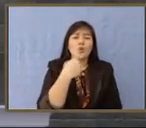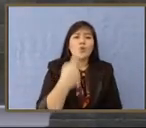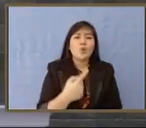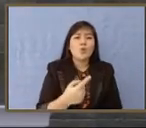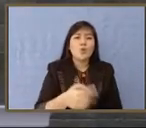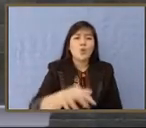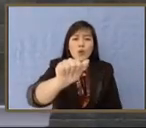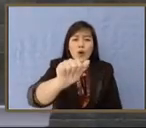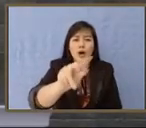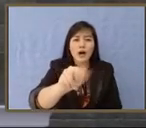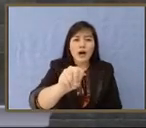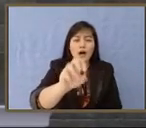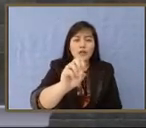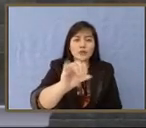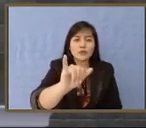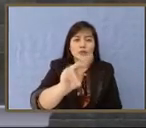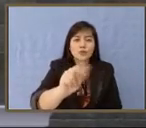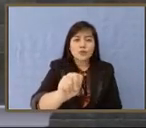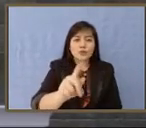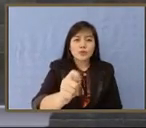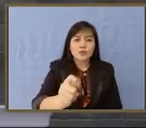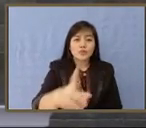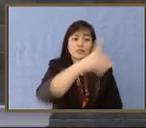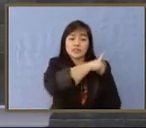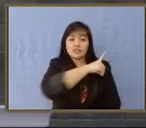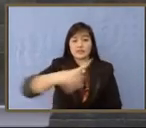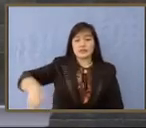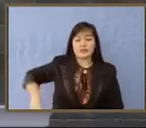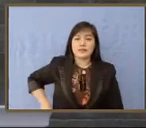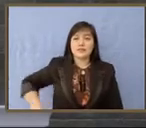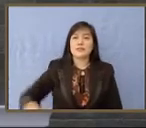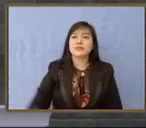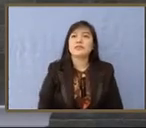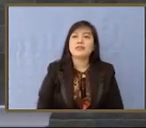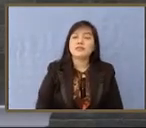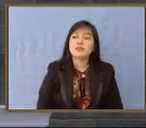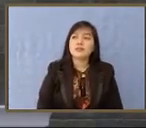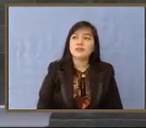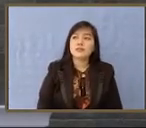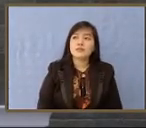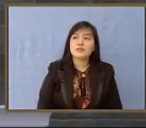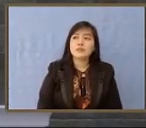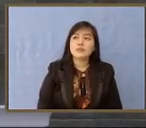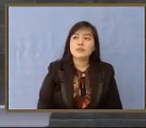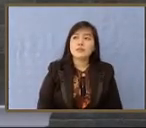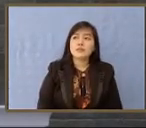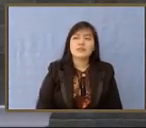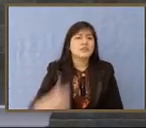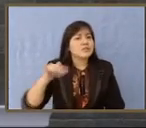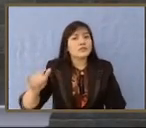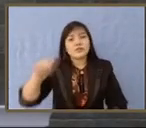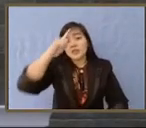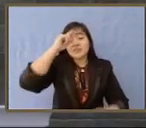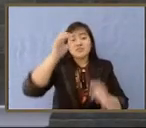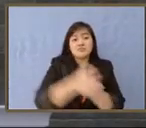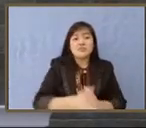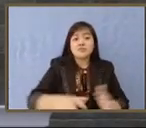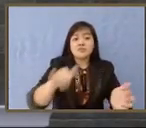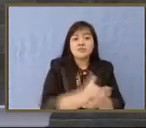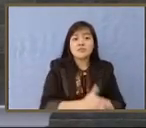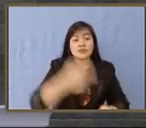author of the book of Ruth. Okay? Because the Jewish traditions ascribes the book of Ruth